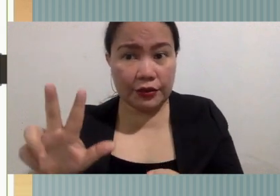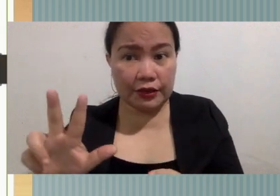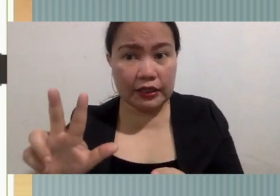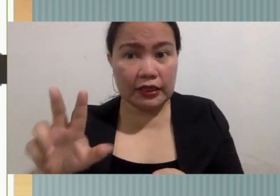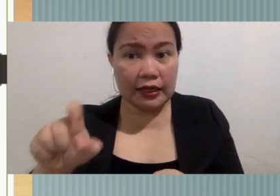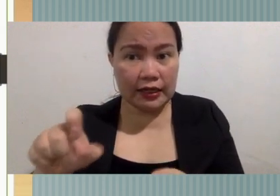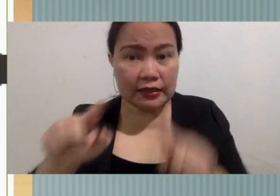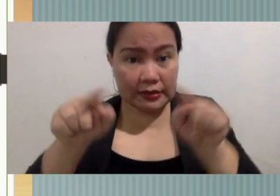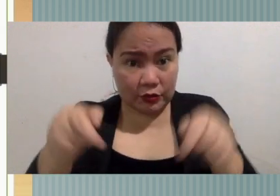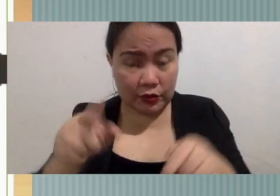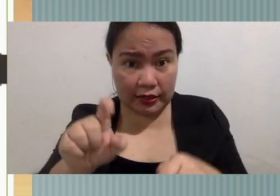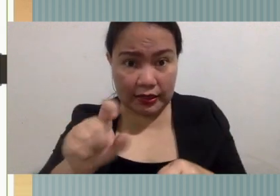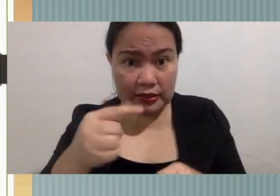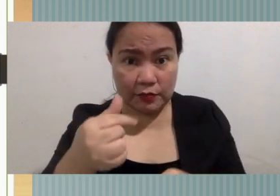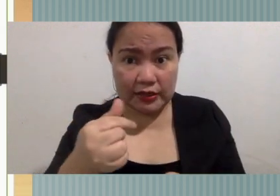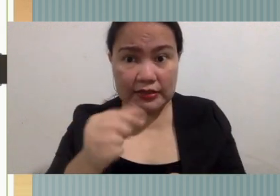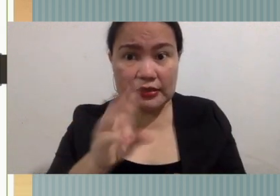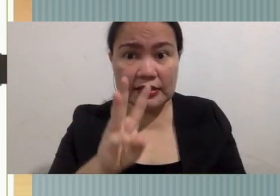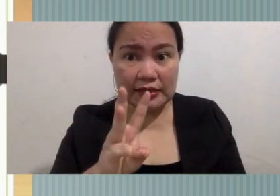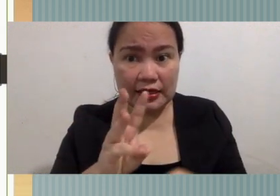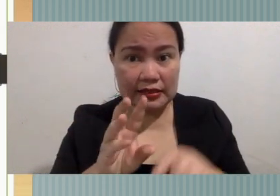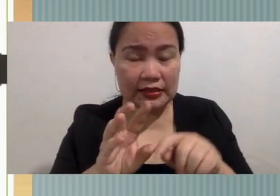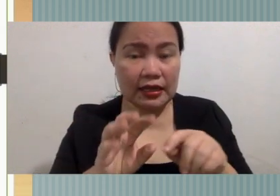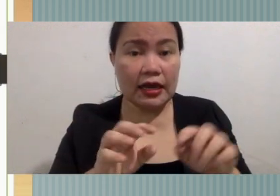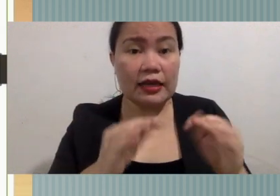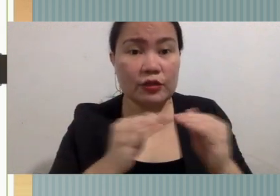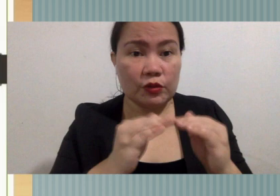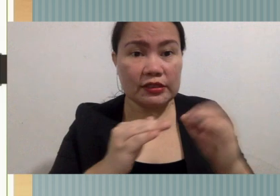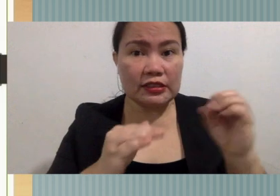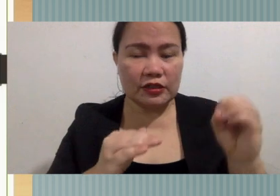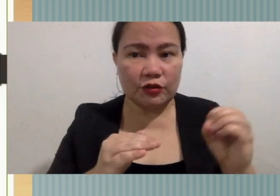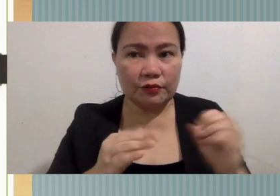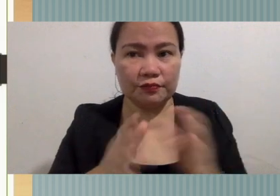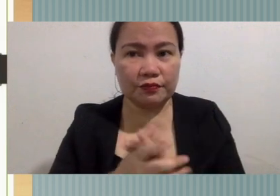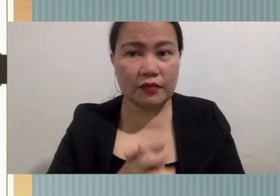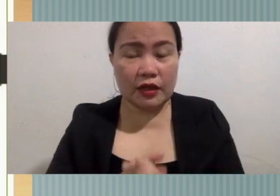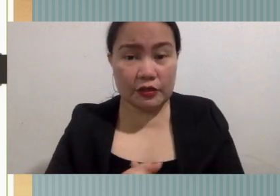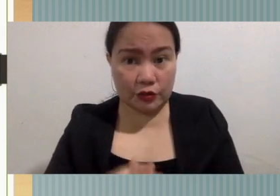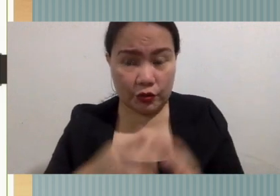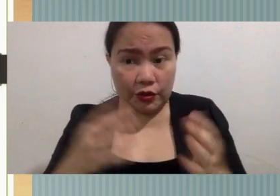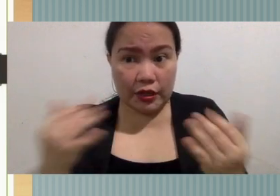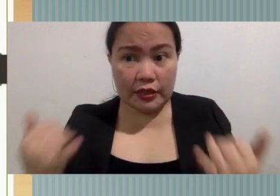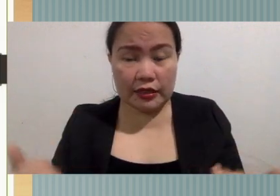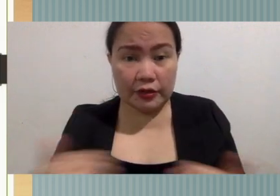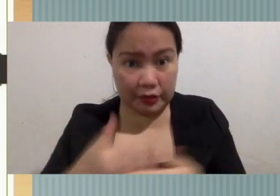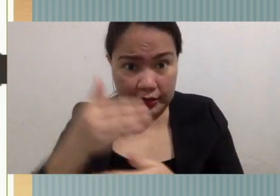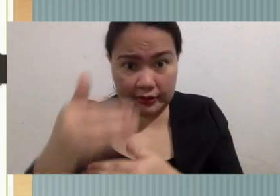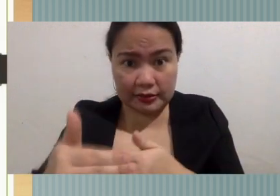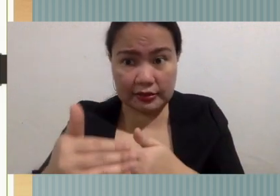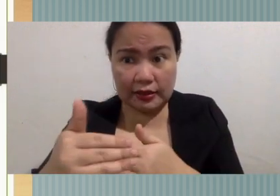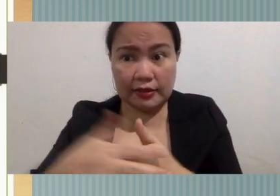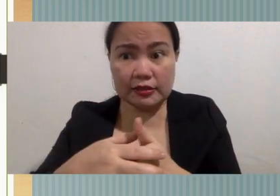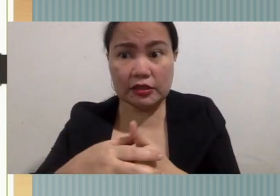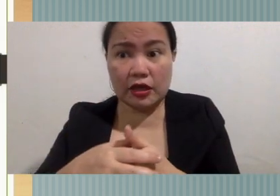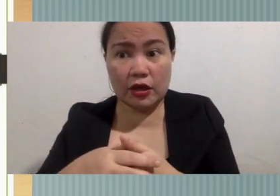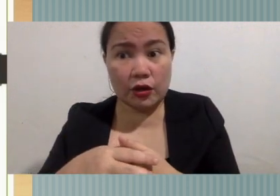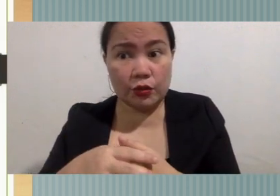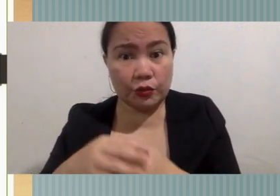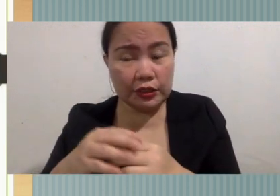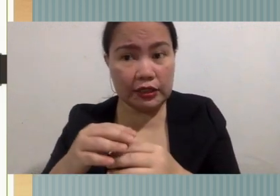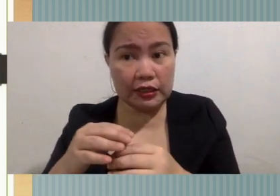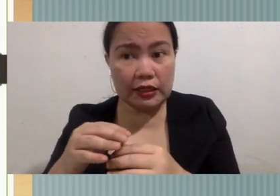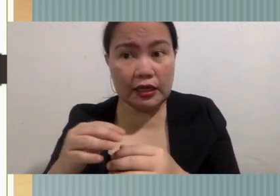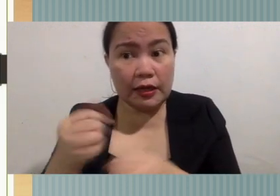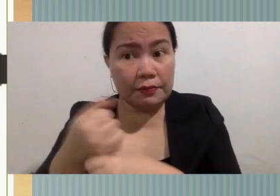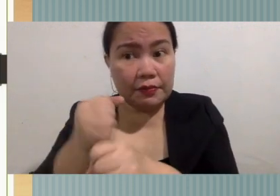and x plus 6. So anong gagawin natin? We set each factor to 0.